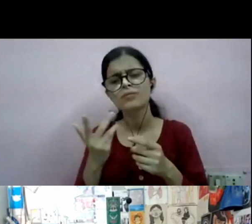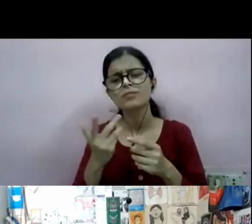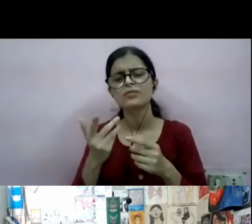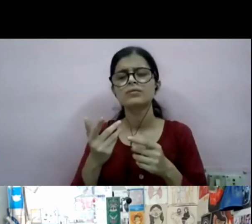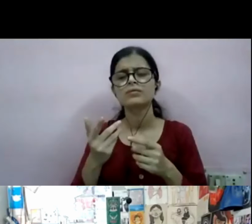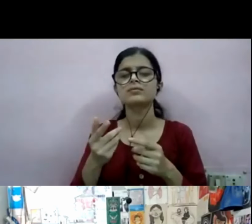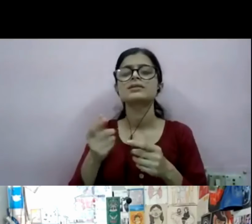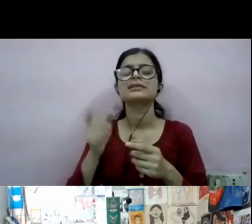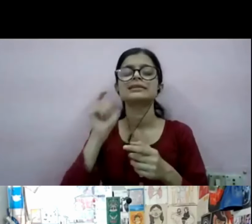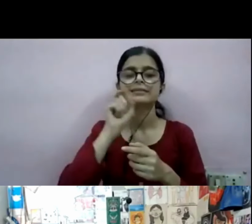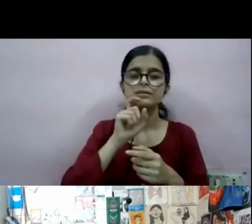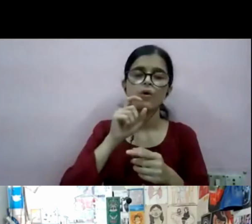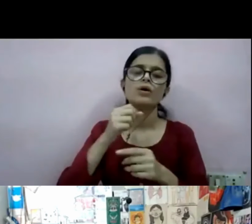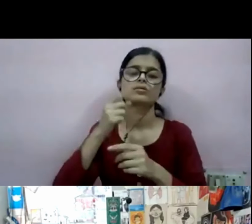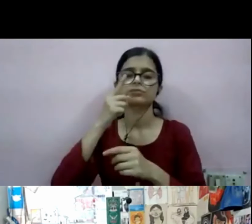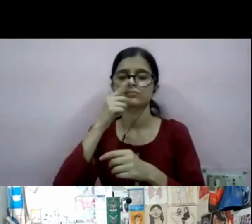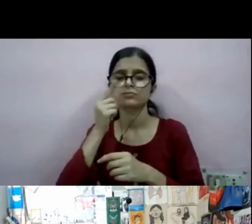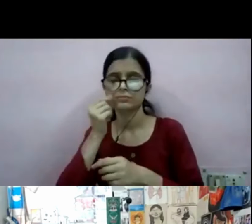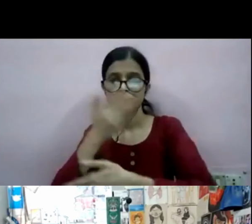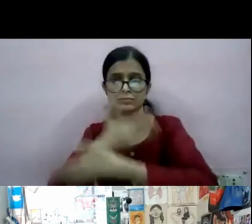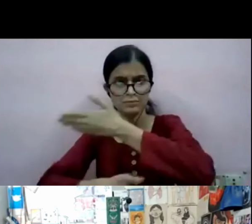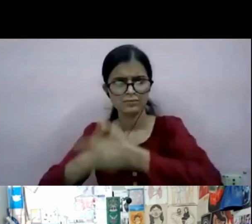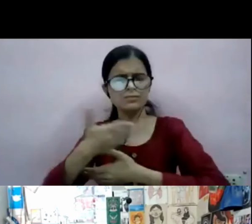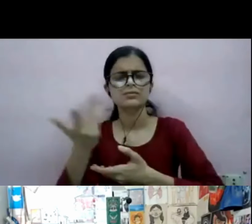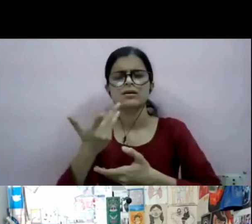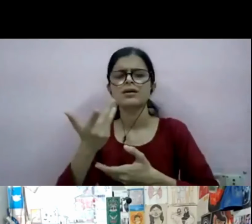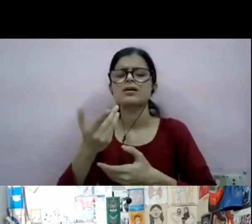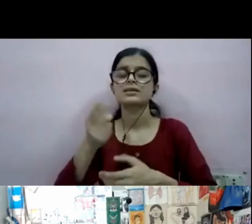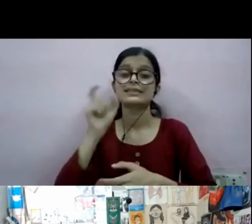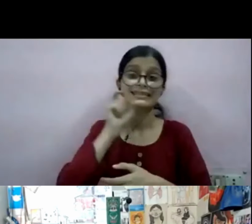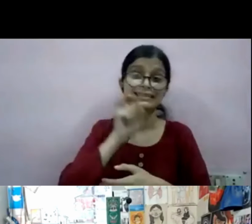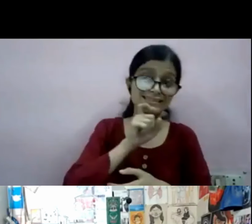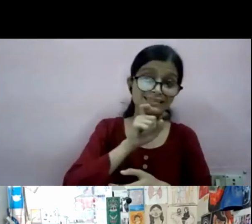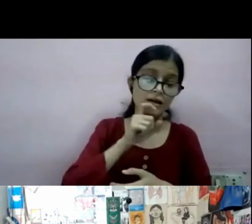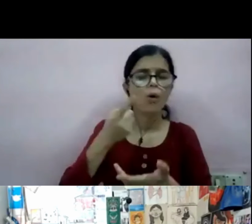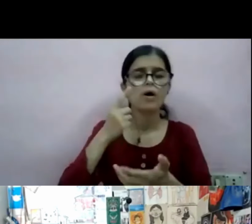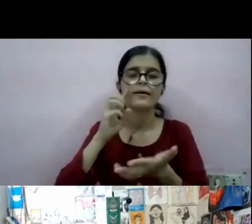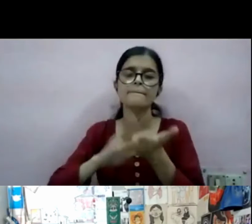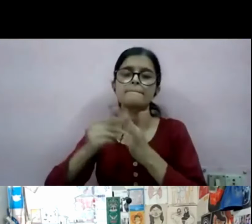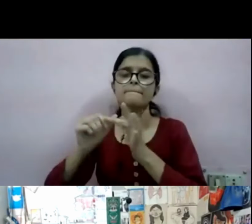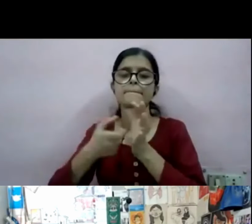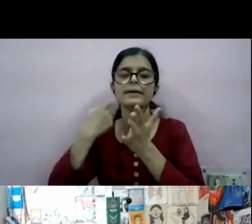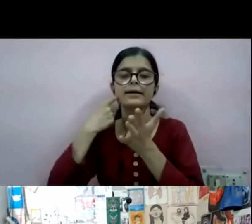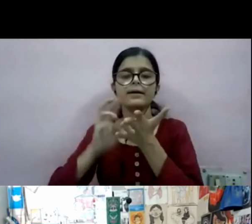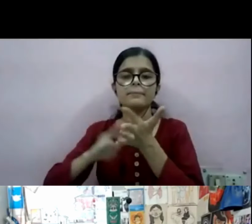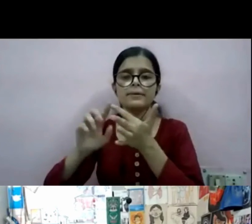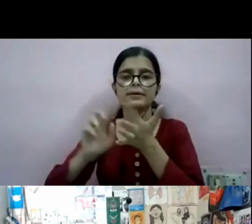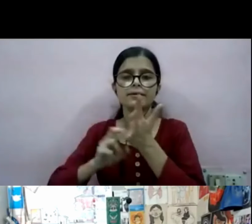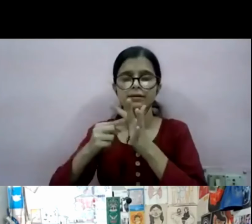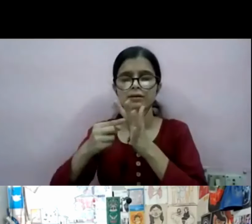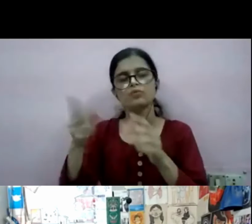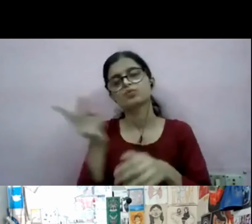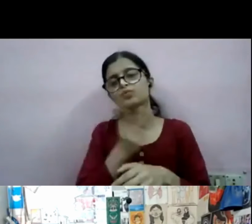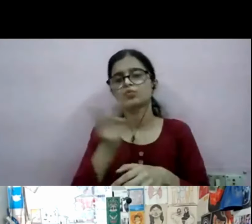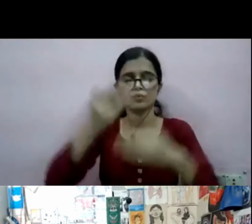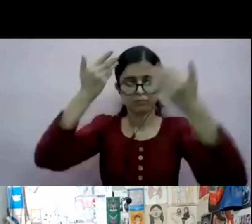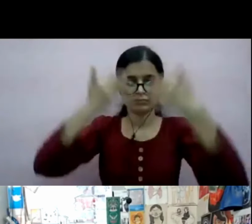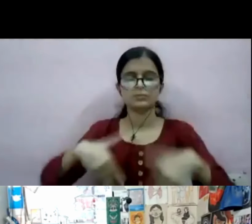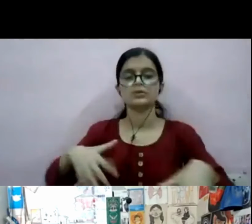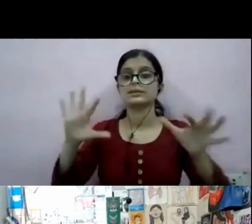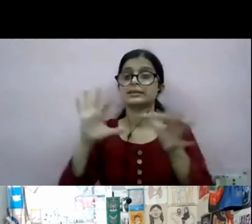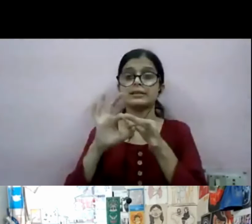disability distinctions is the fact that sex and impairment both are relegated to the body. Now,